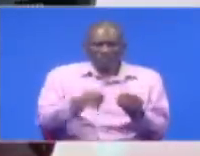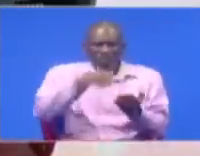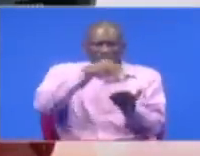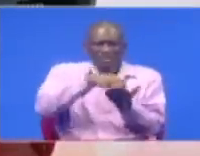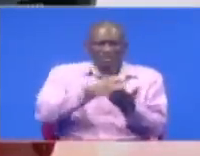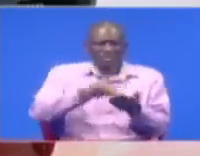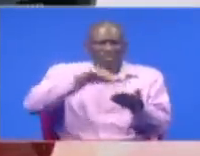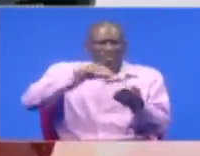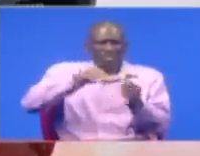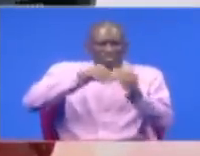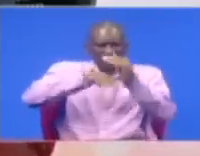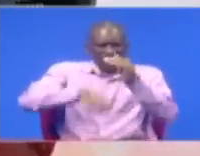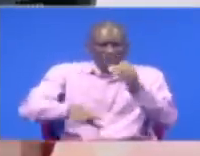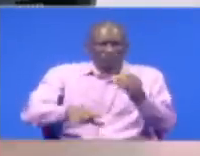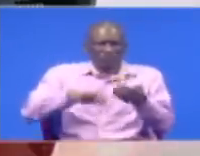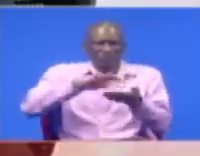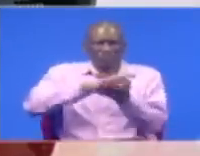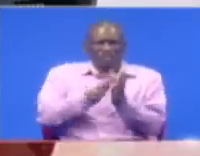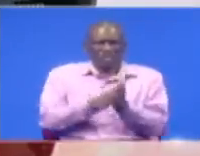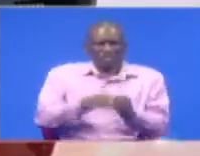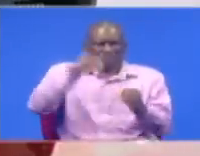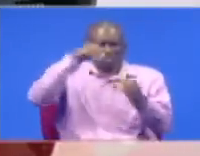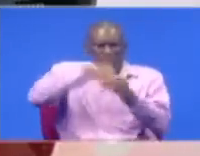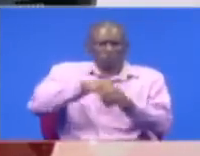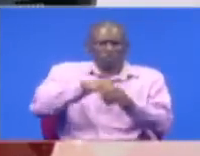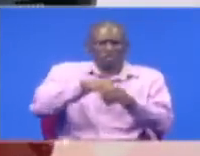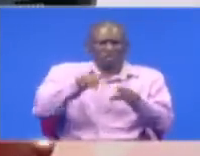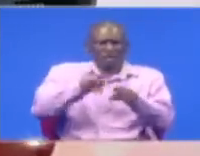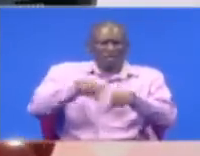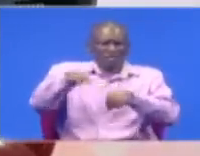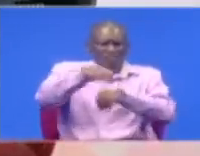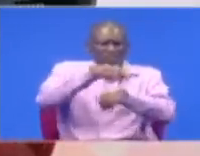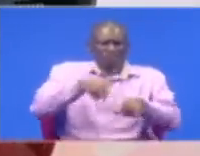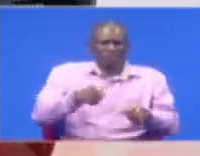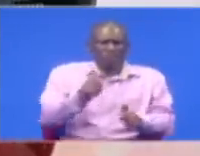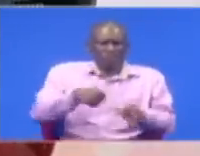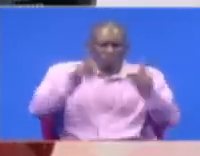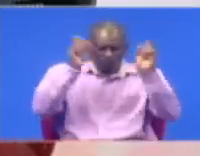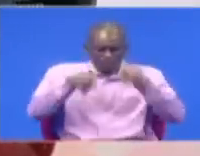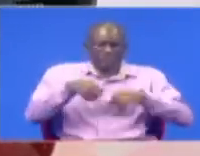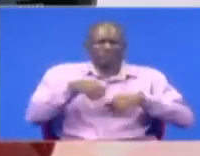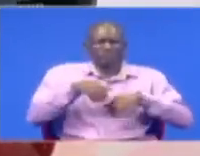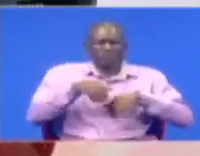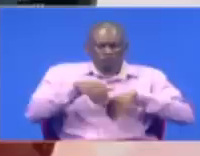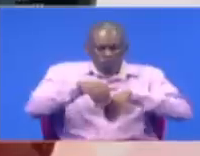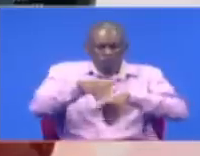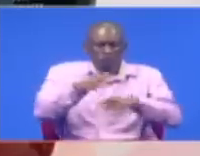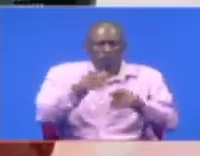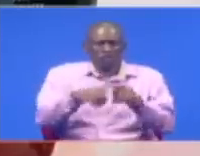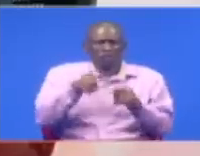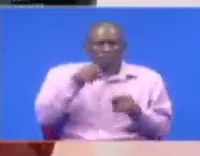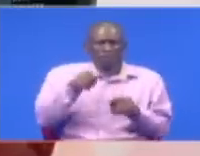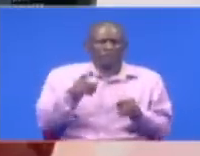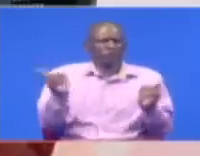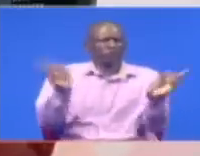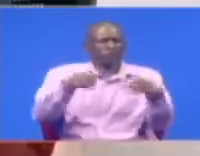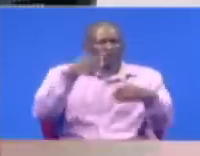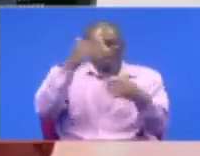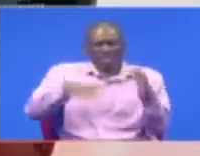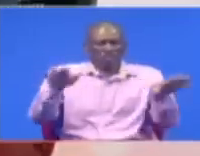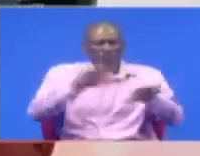devolution became entrenched as a principle that must be followed. But that was not the end of